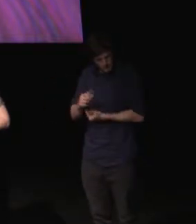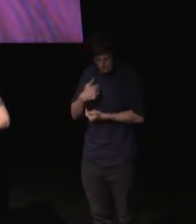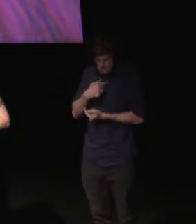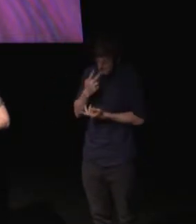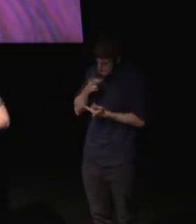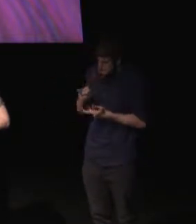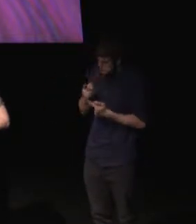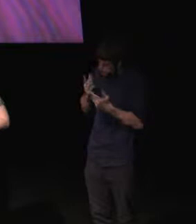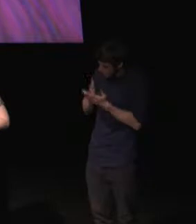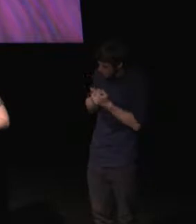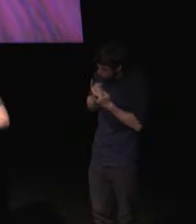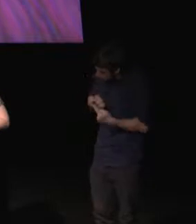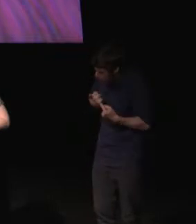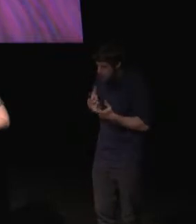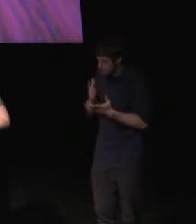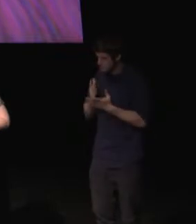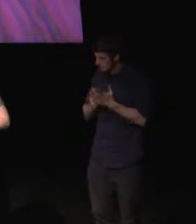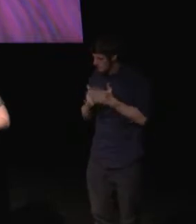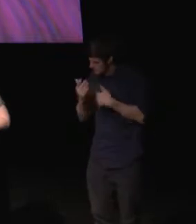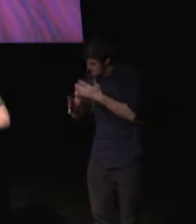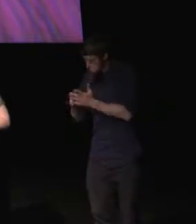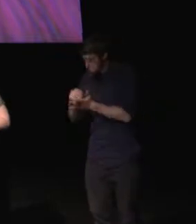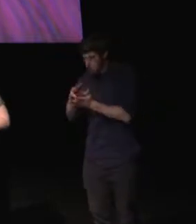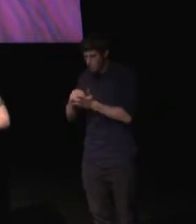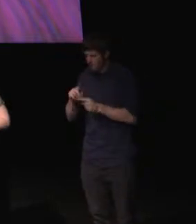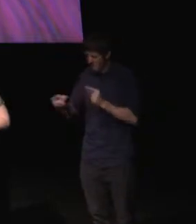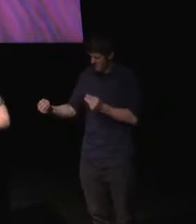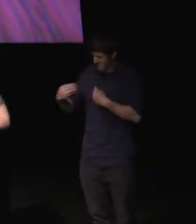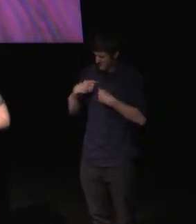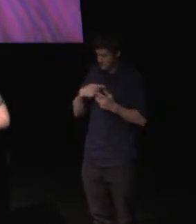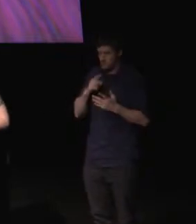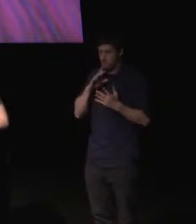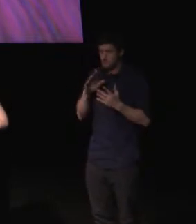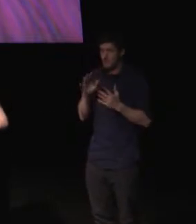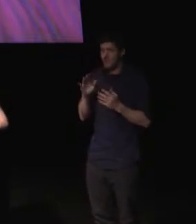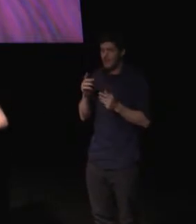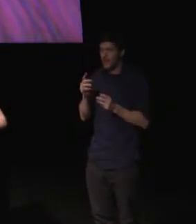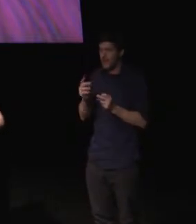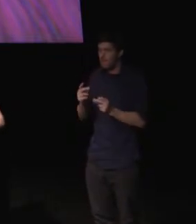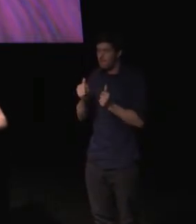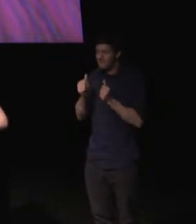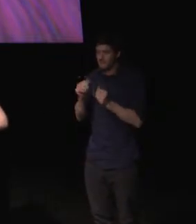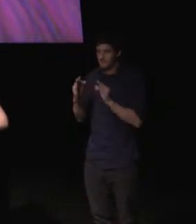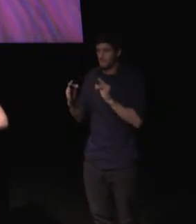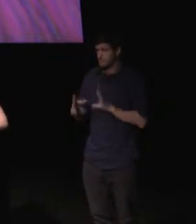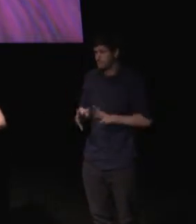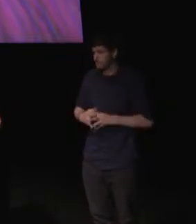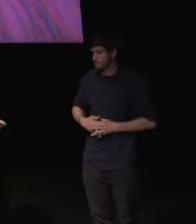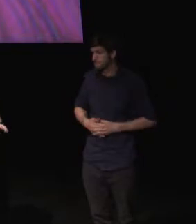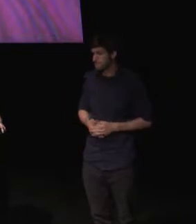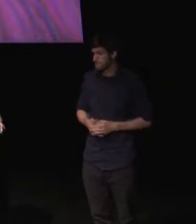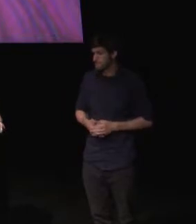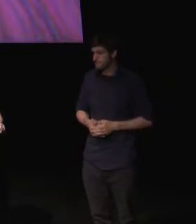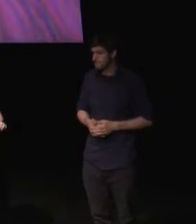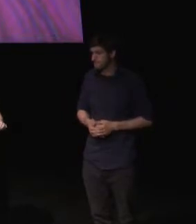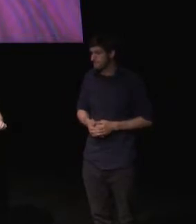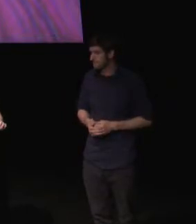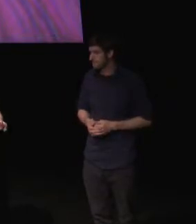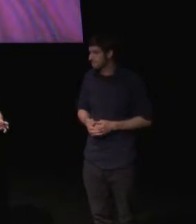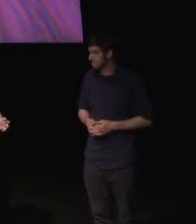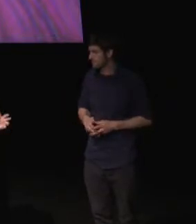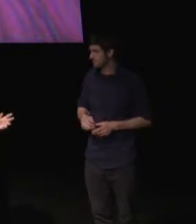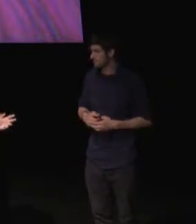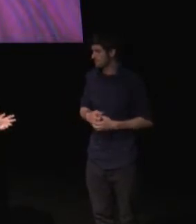do so and giving us immediate and direct feedback. So this video that I have here,